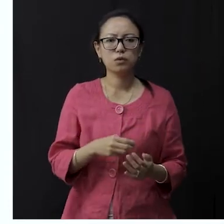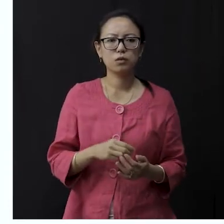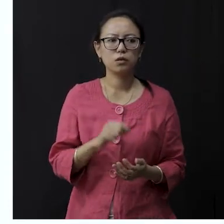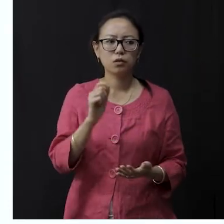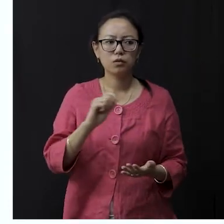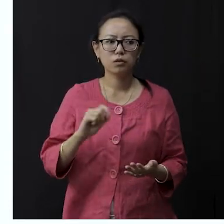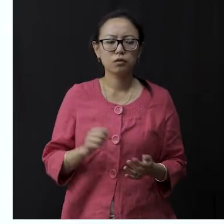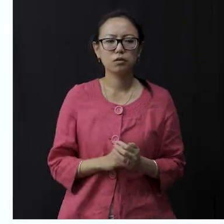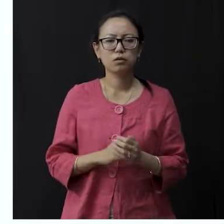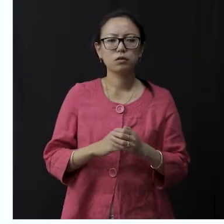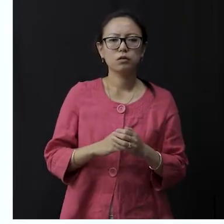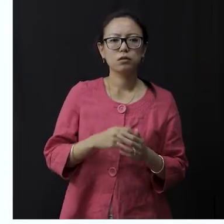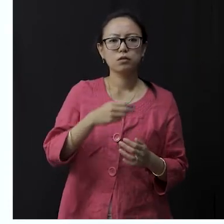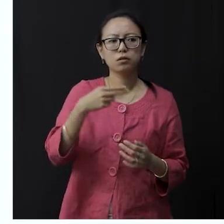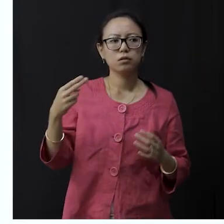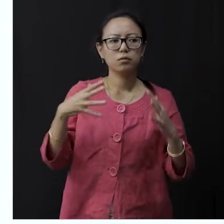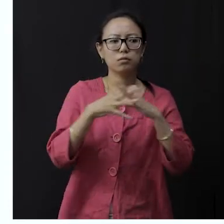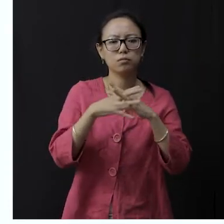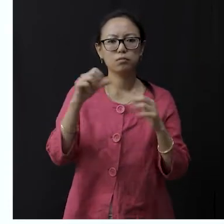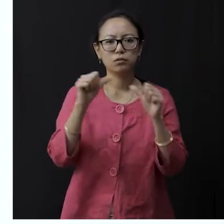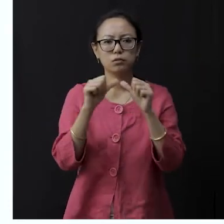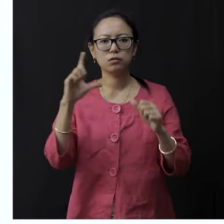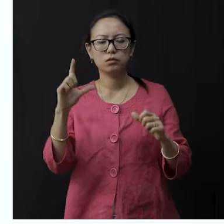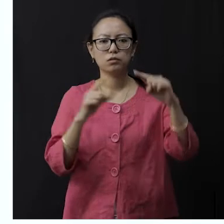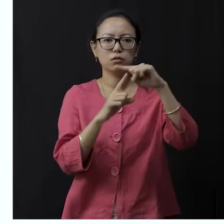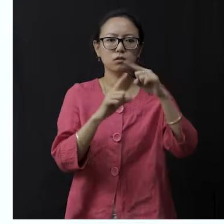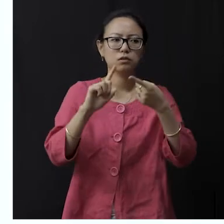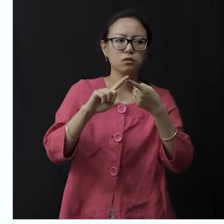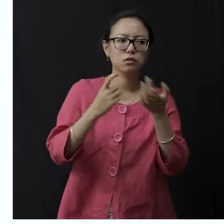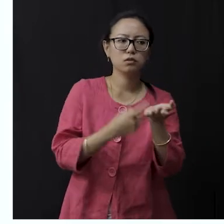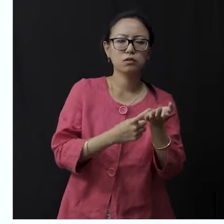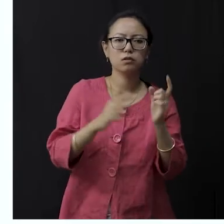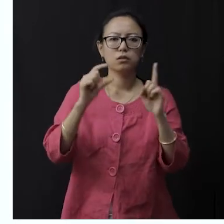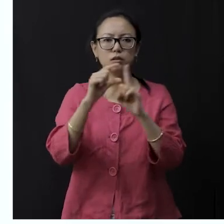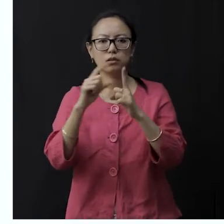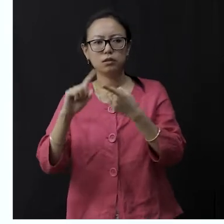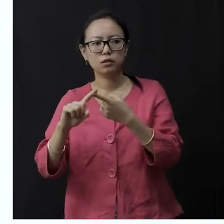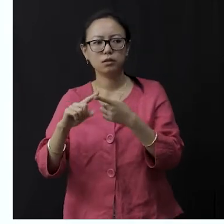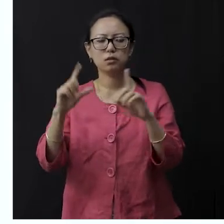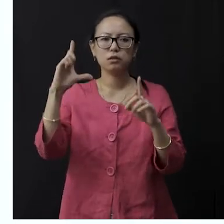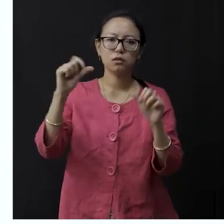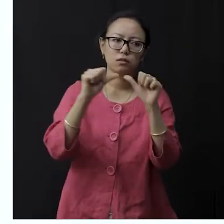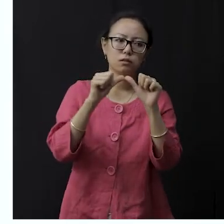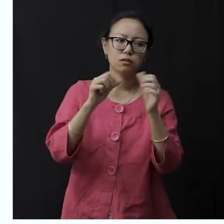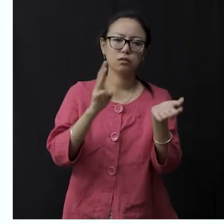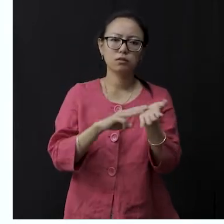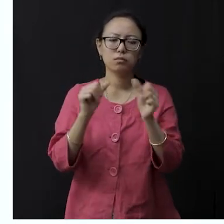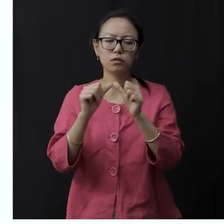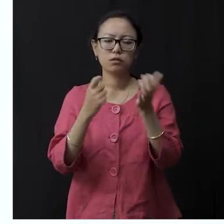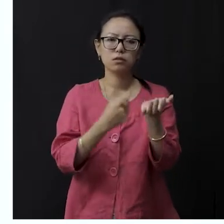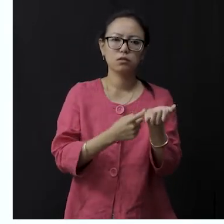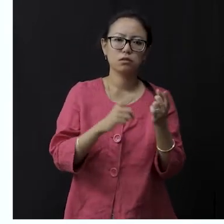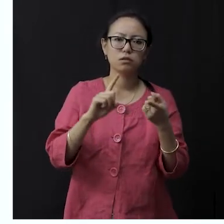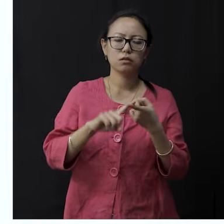Walter de la Mare. This is the person who wrote this poem, okay? Before we go into